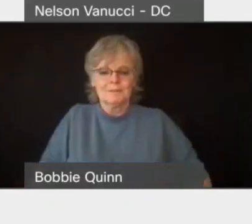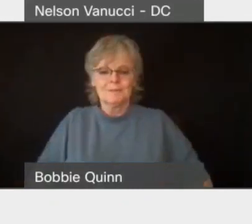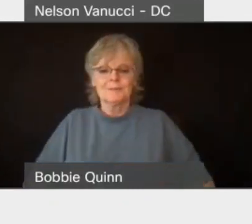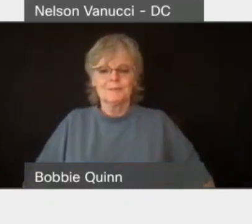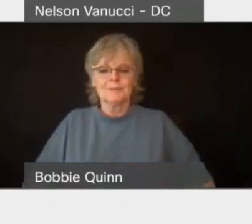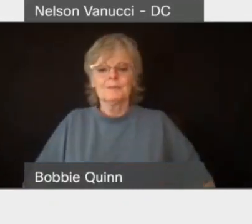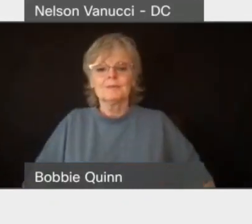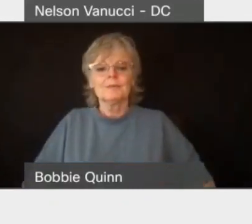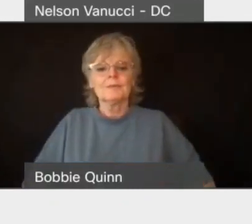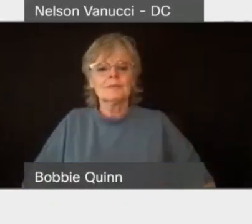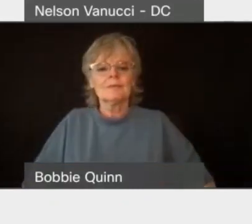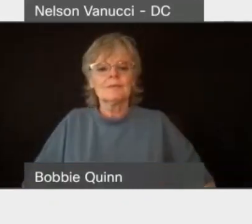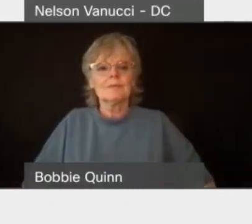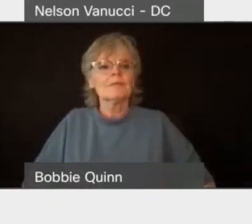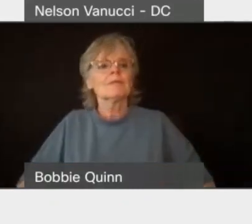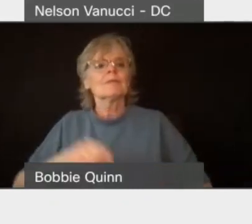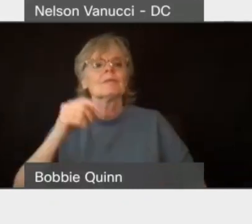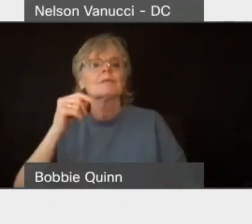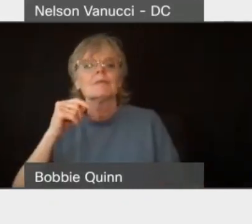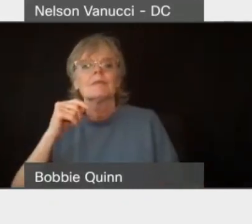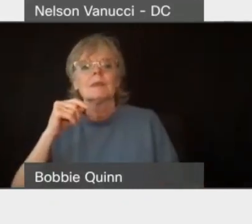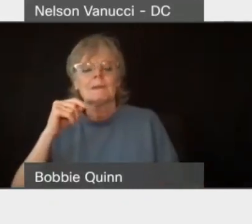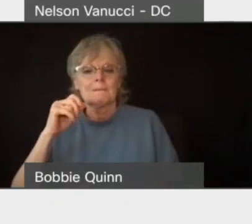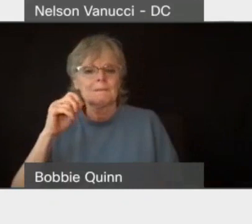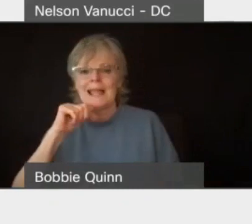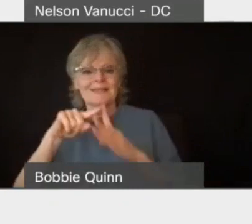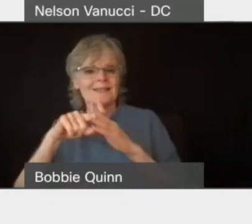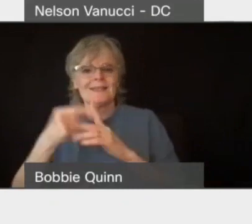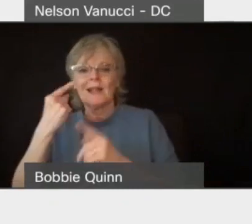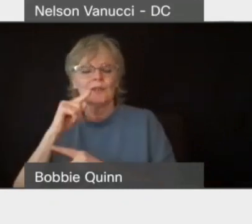It has not for DDS supported people. Sorry.